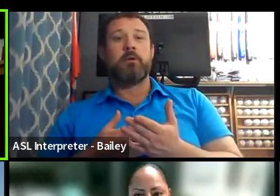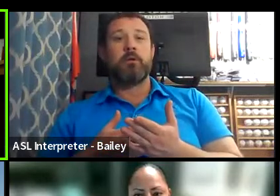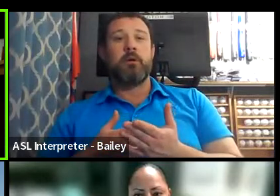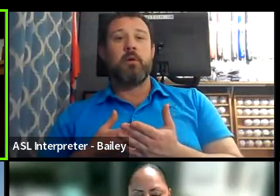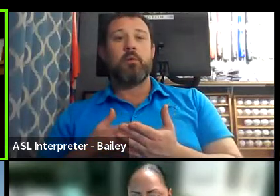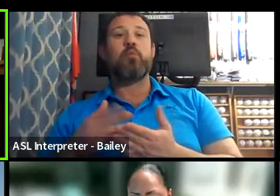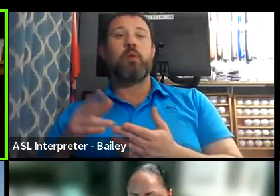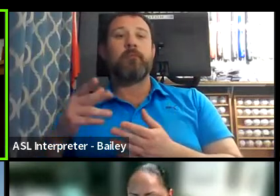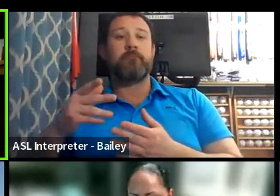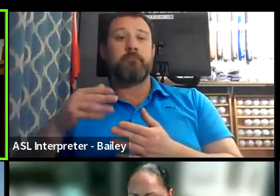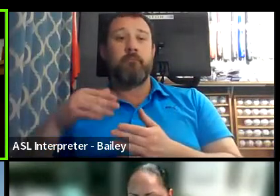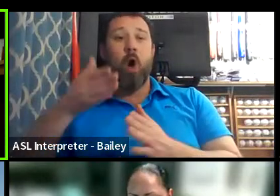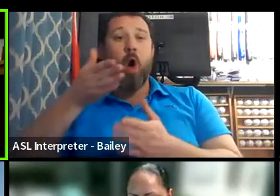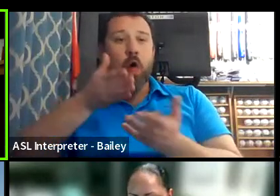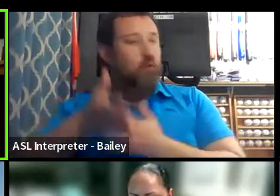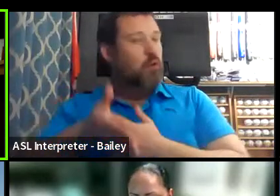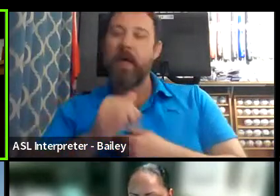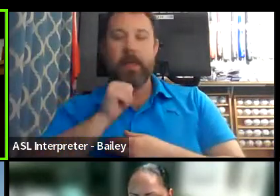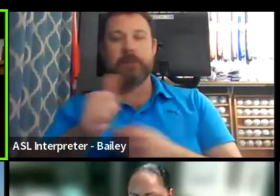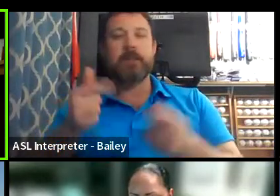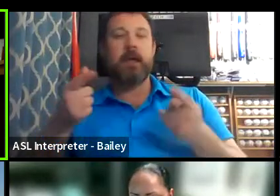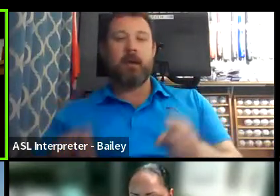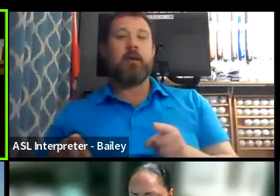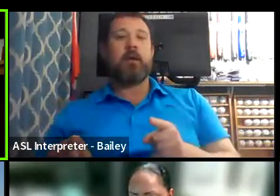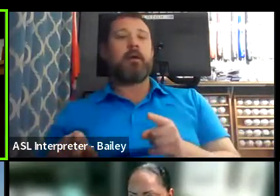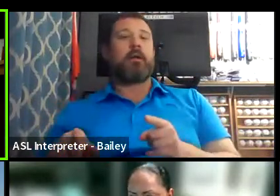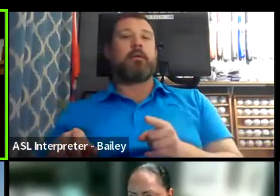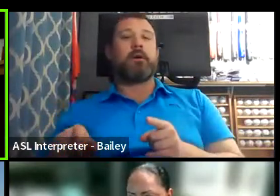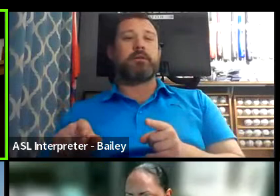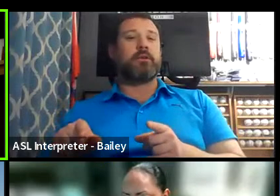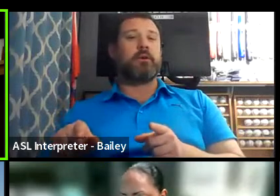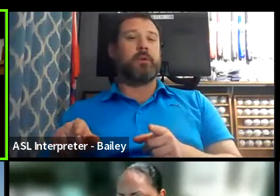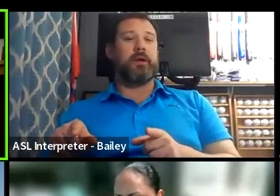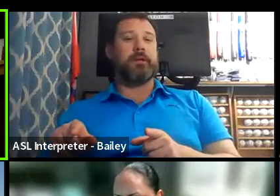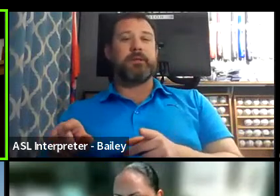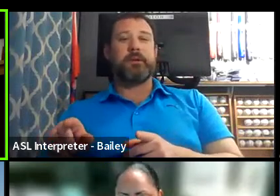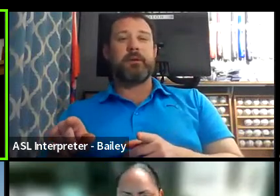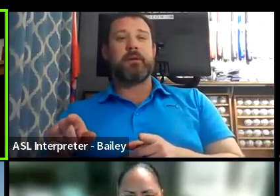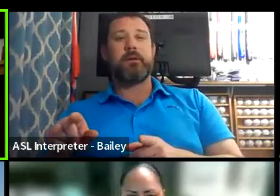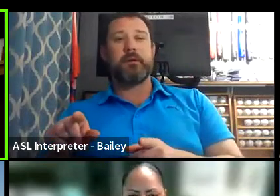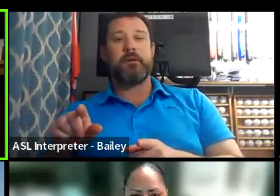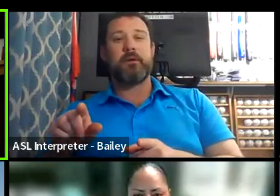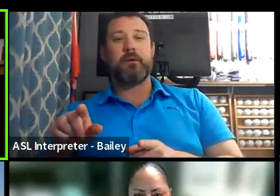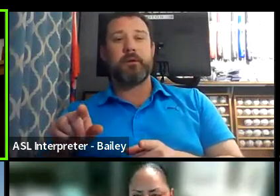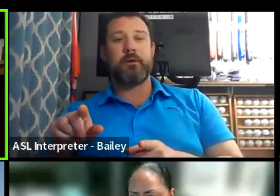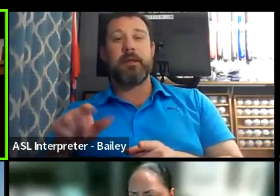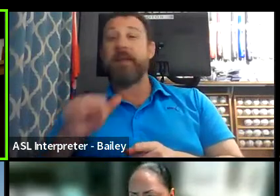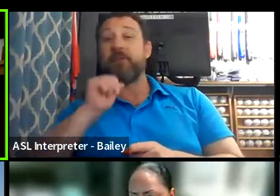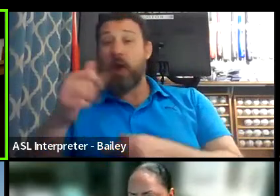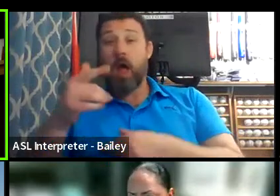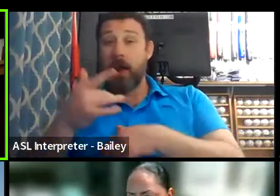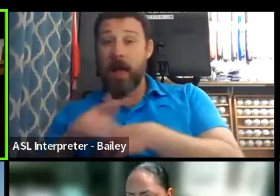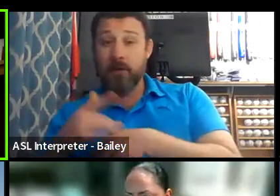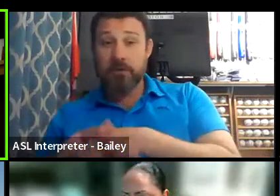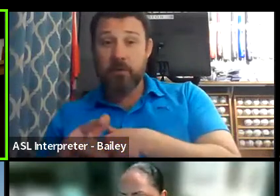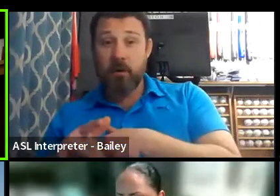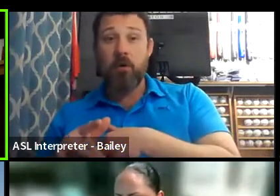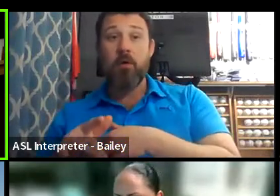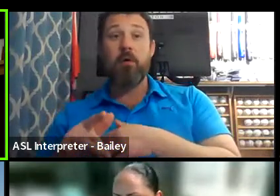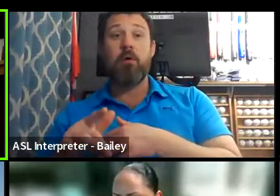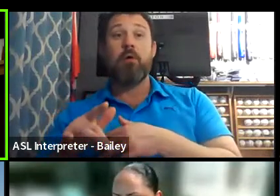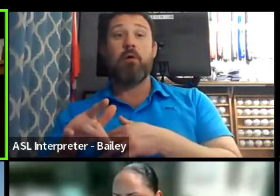will fall through the cracks, that they don't fall through the cracks, that it's not 13% here. If you're not eligible, that's a different